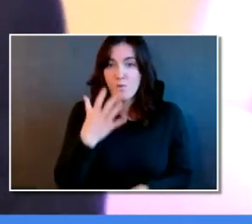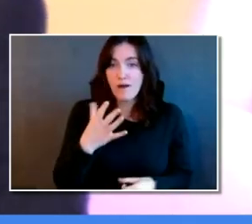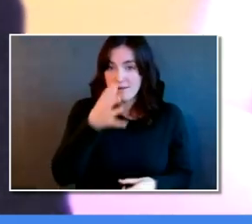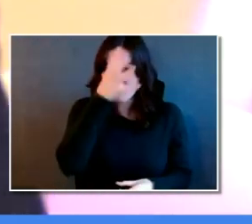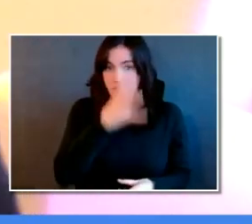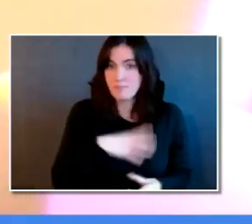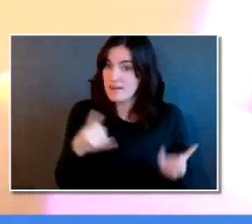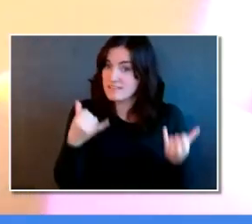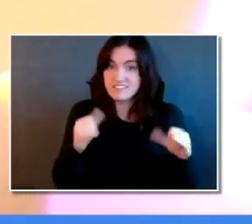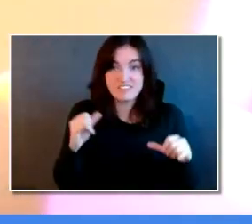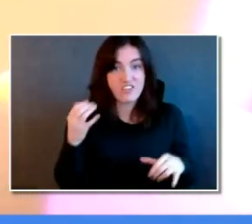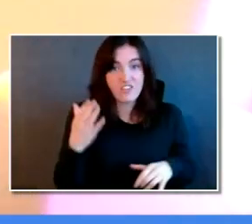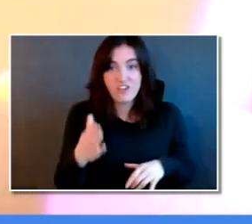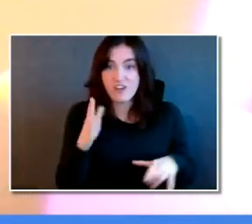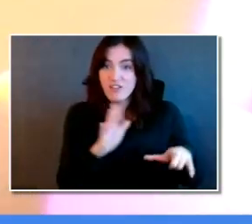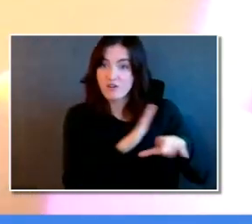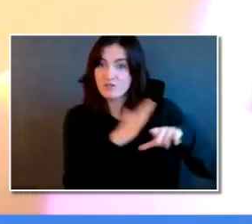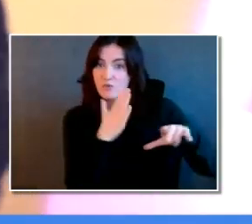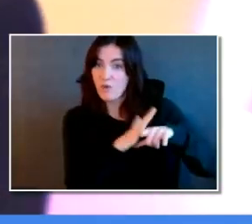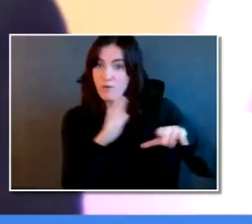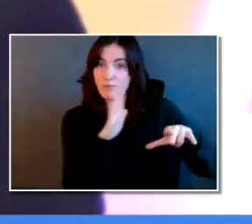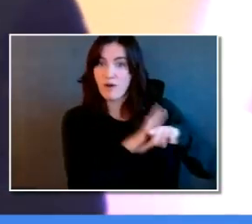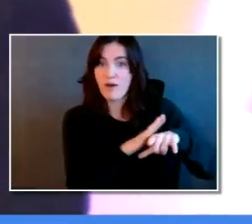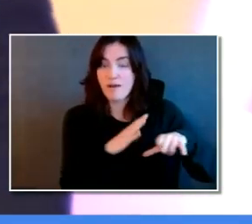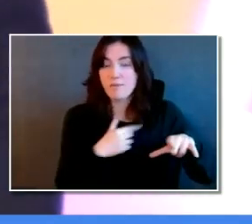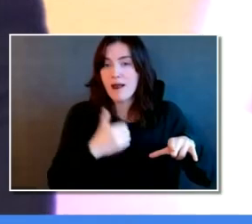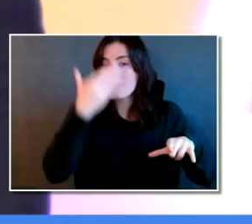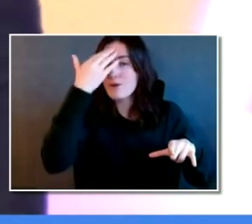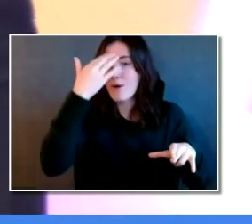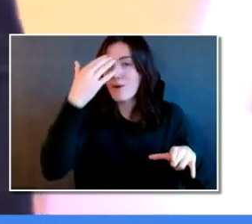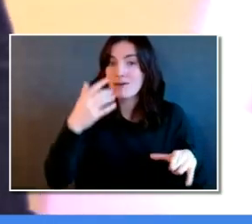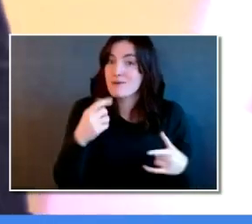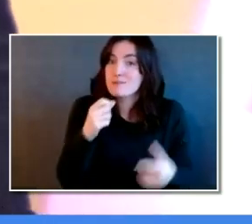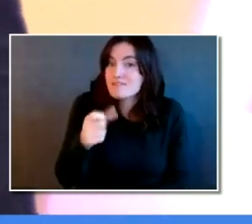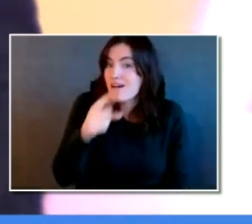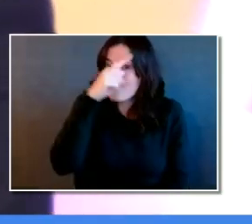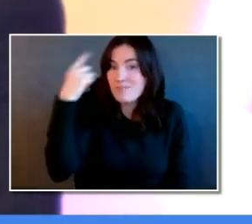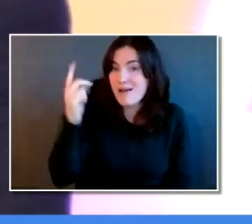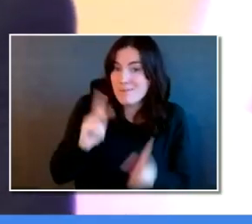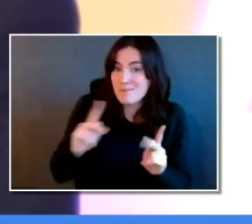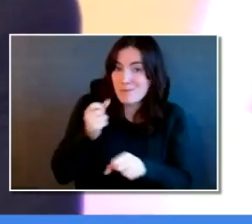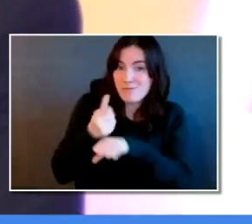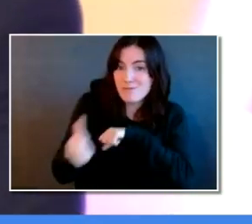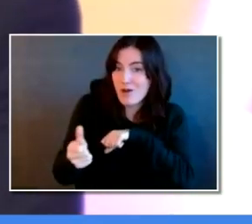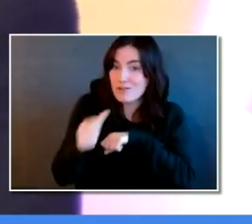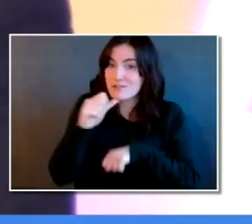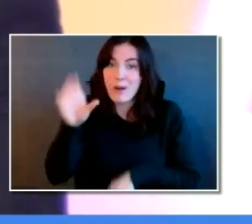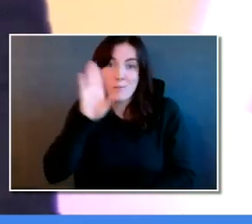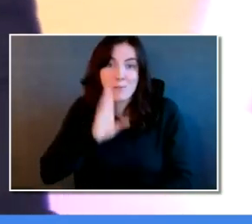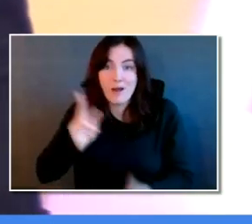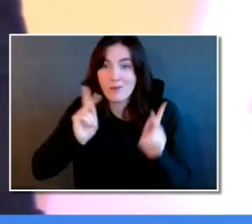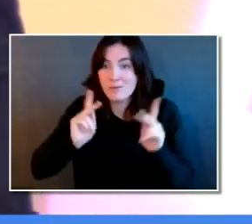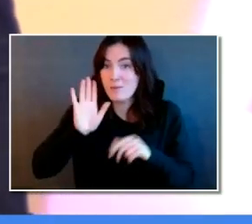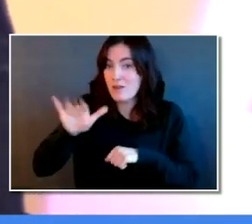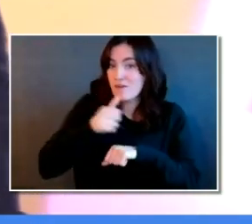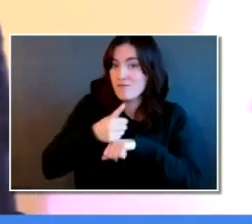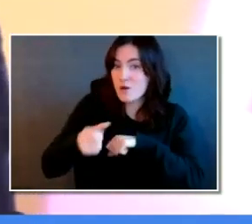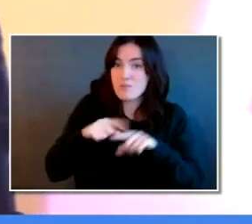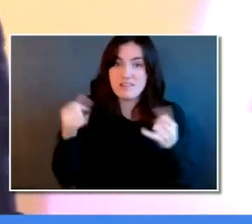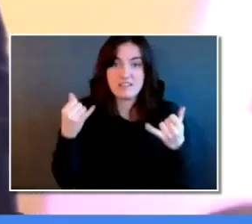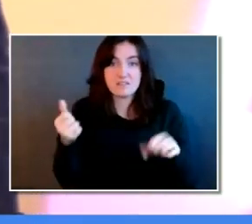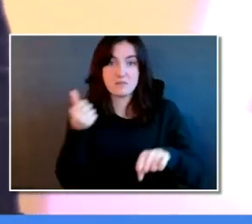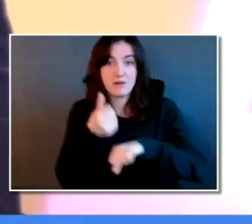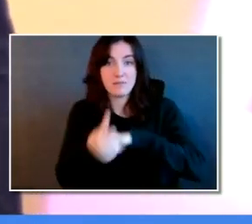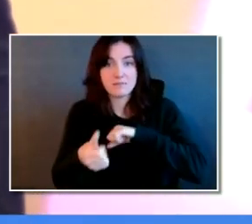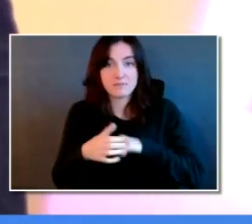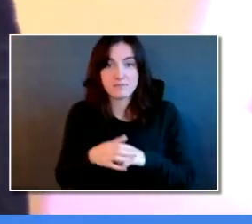fault, but I know damn good and well it was not black folks' fault. It was not brown folks' fault, but they blamed it on that. The fires that are